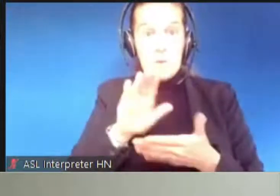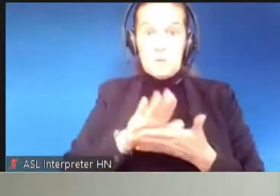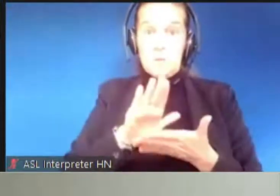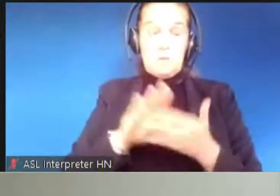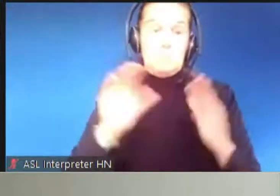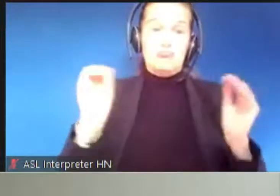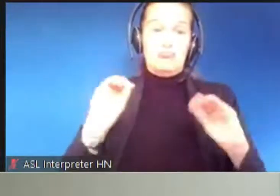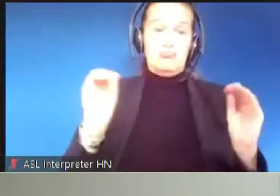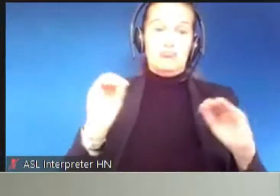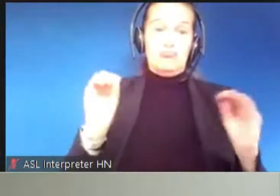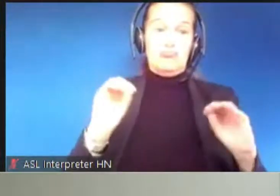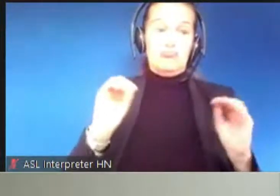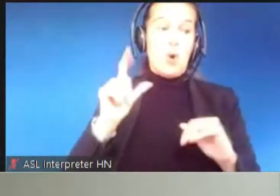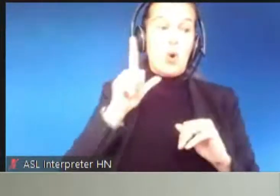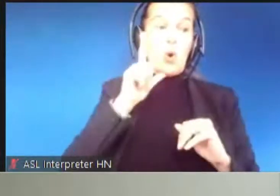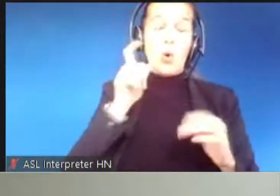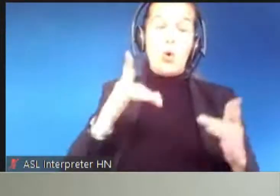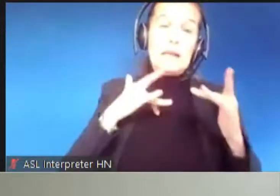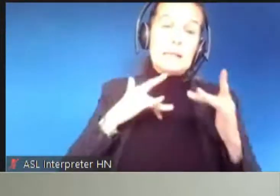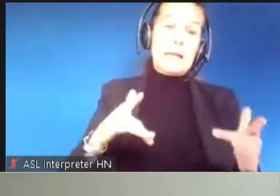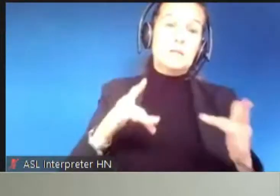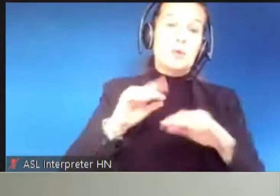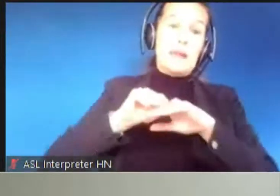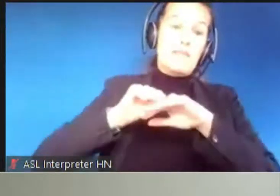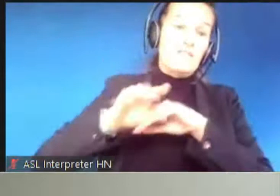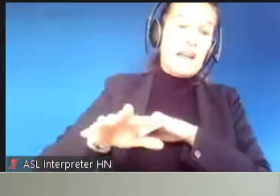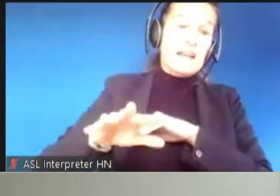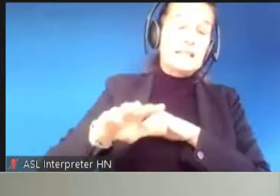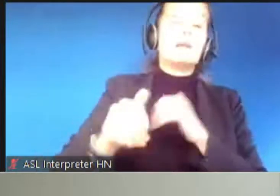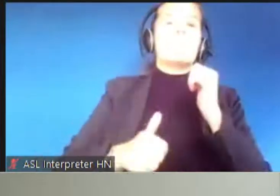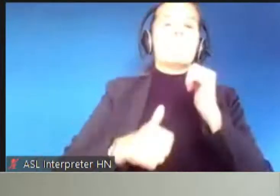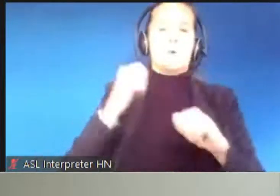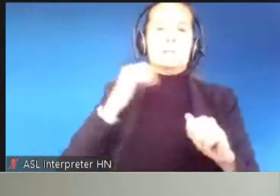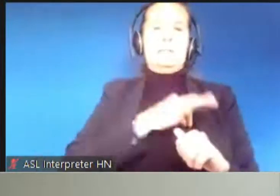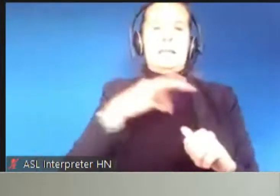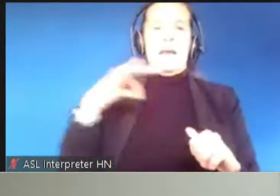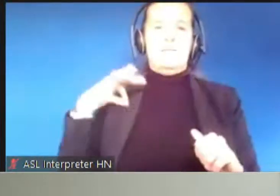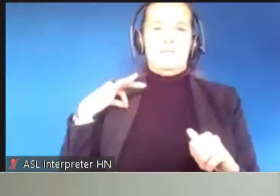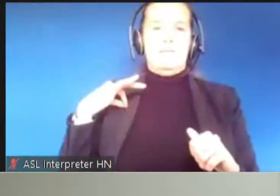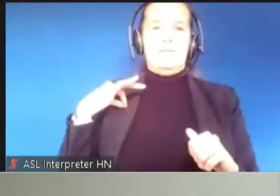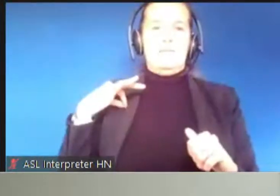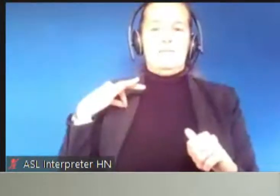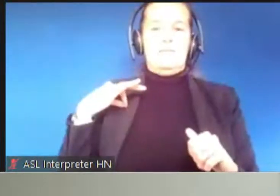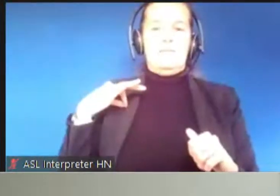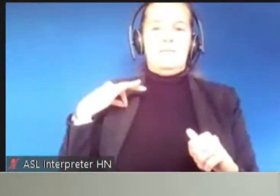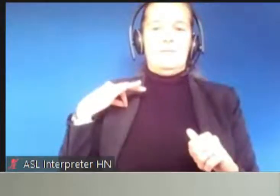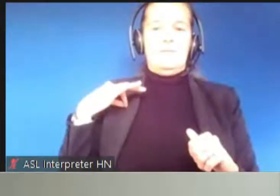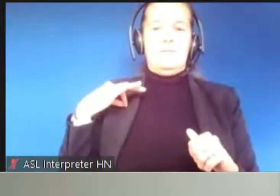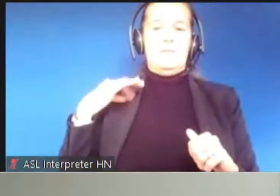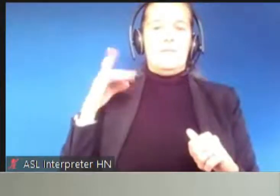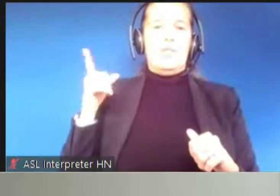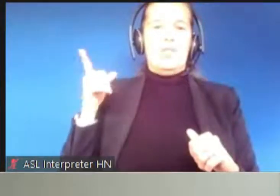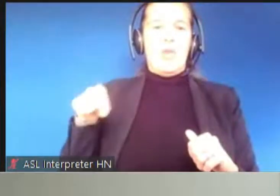people who are affected mostly are the staff, and that's who